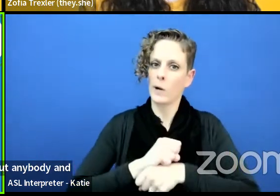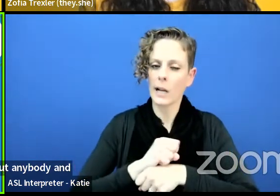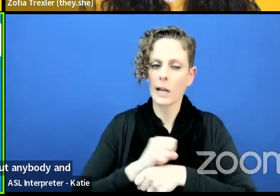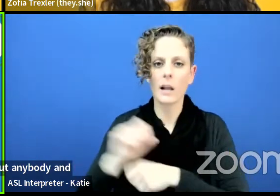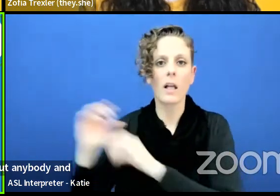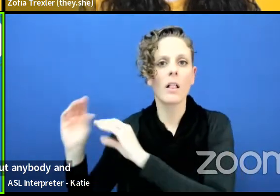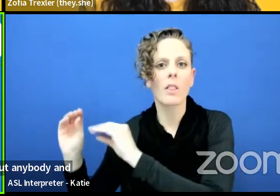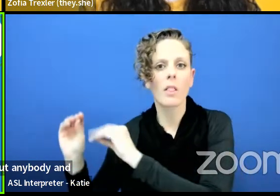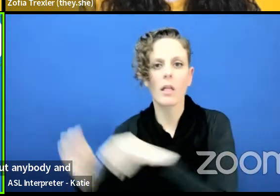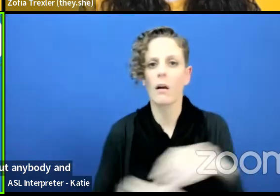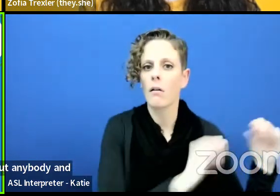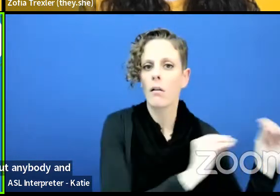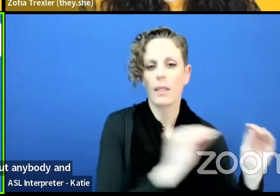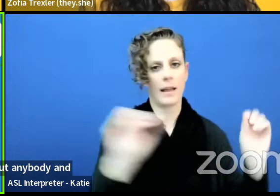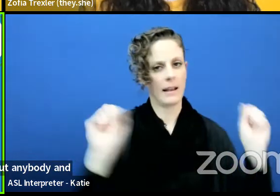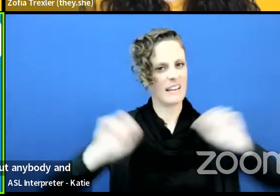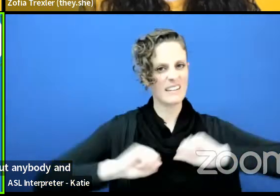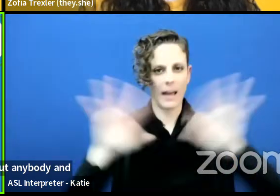whispering.